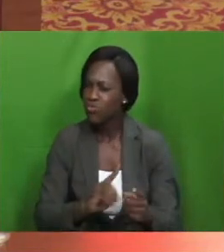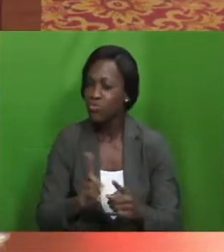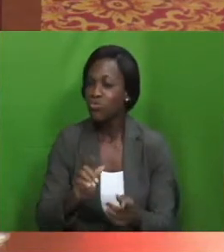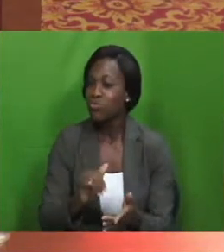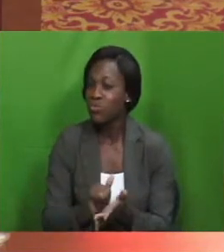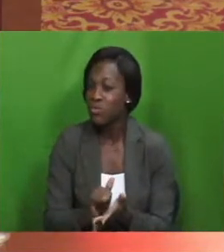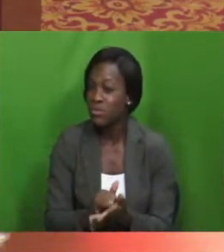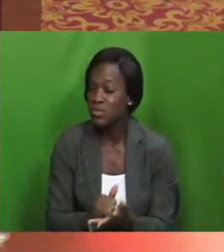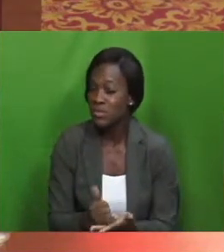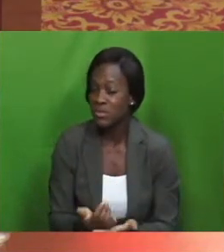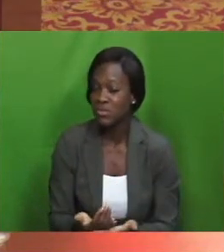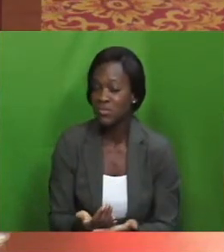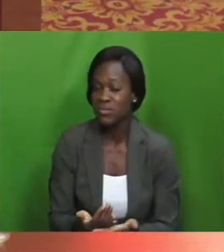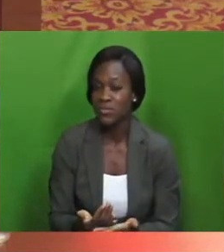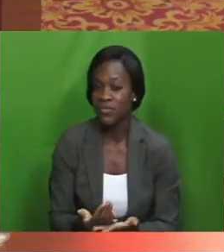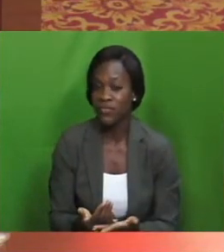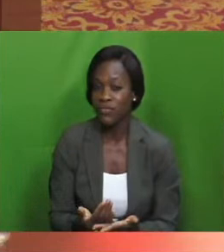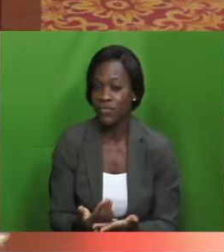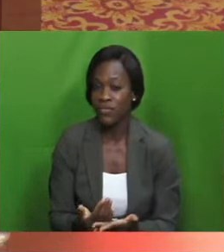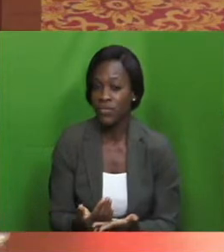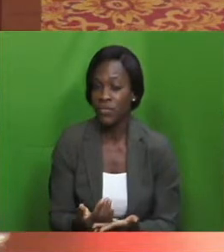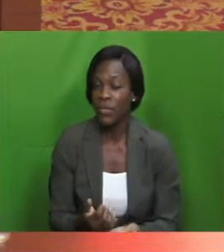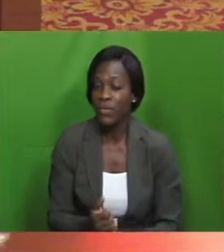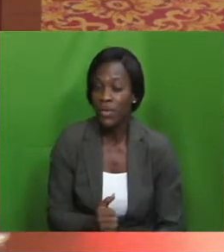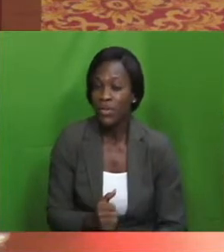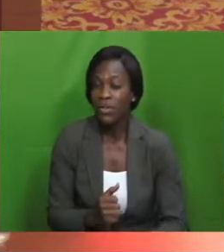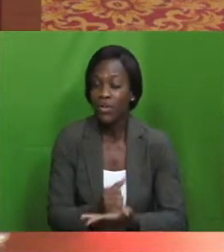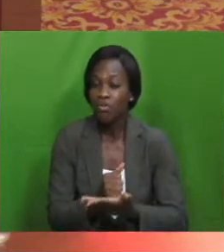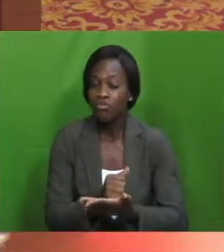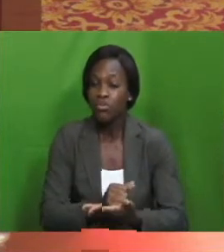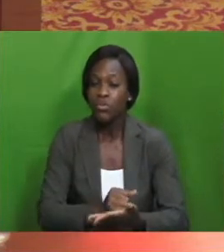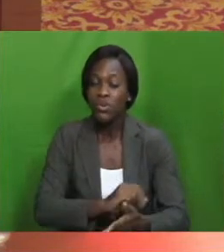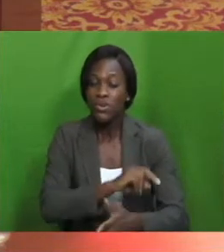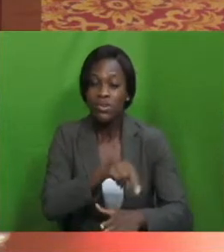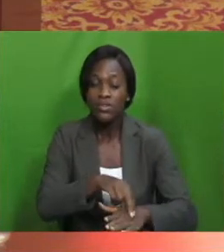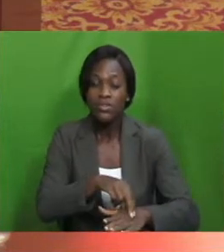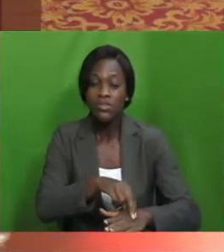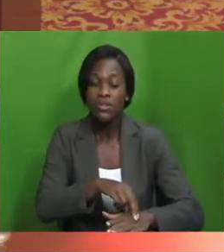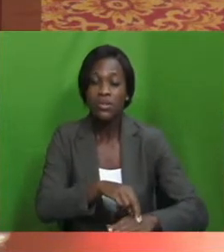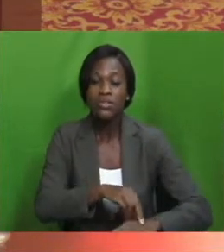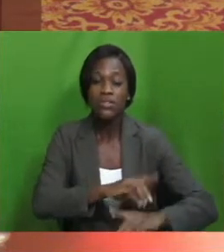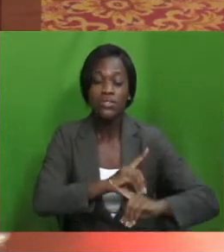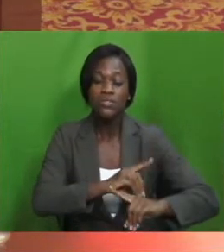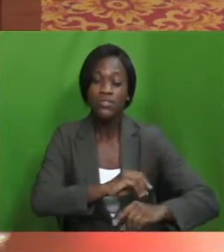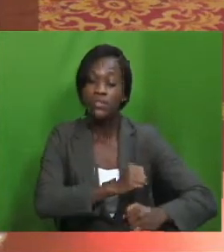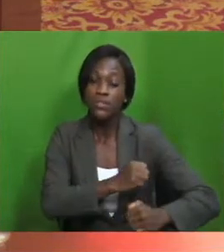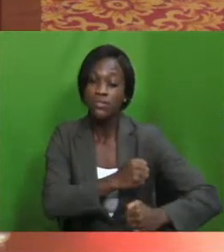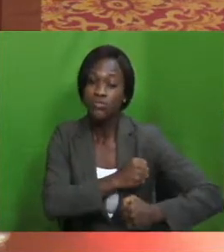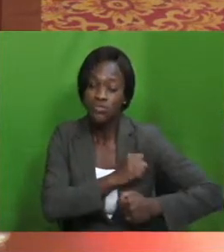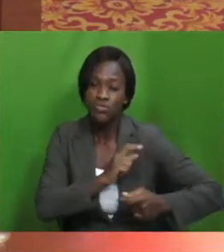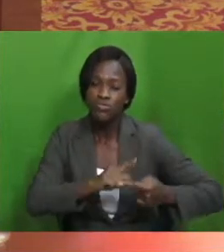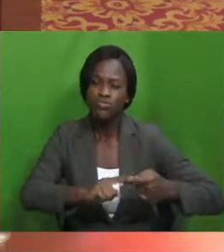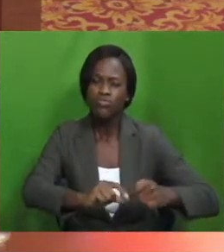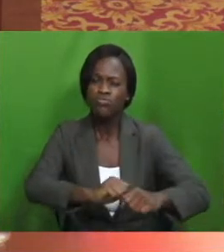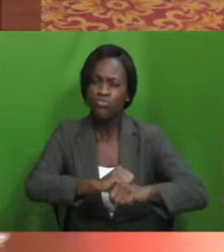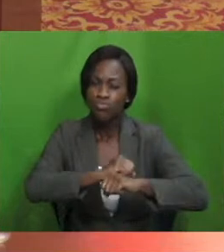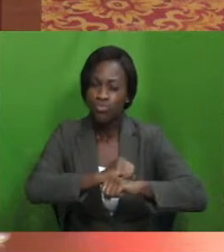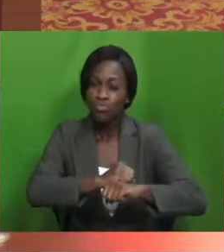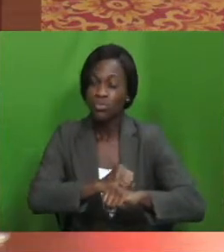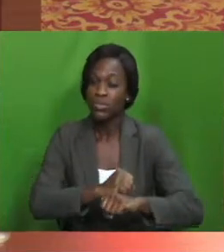to reposition our security forces and intelligence operatives to protect the